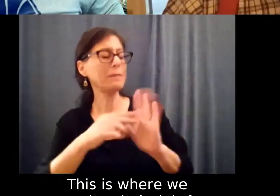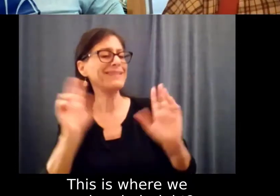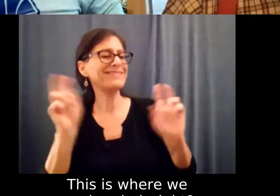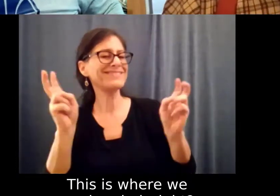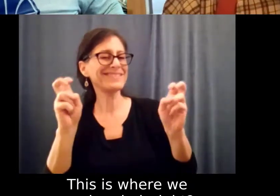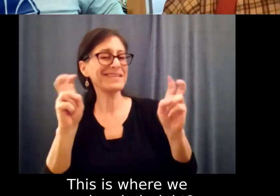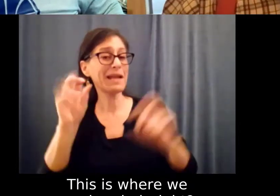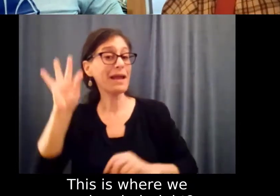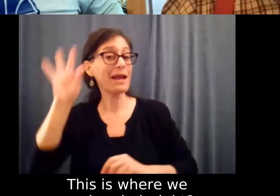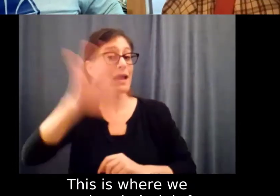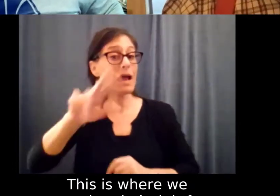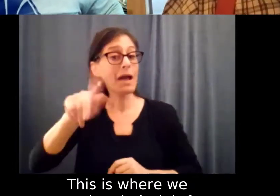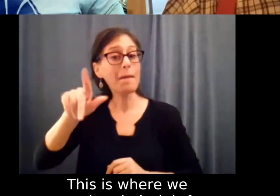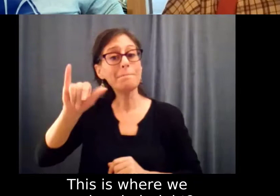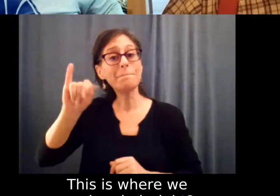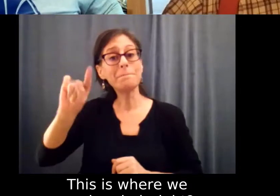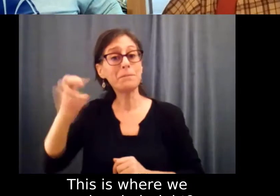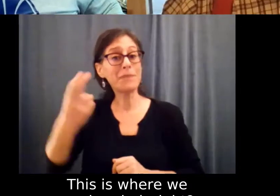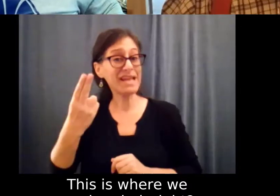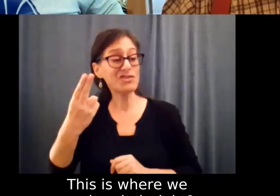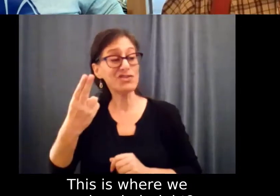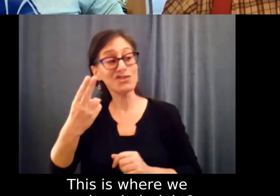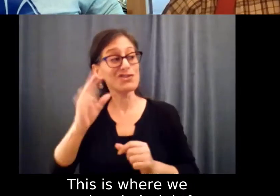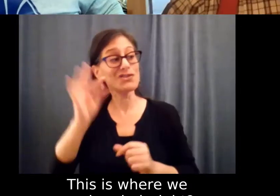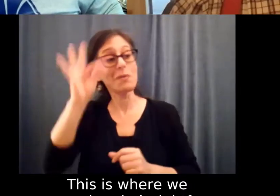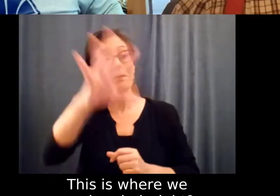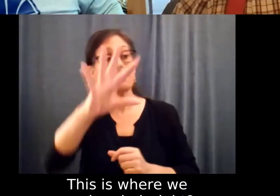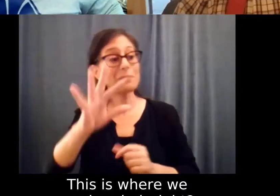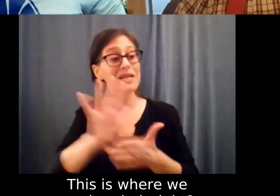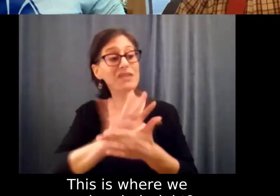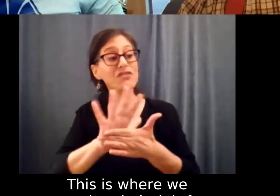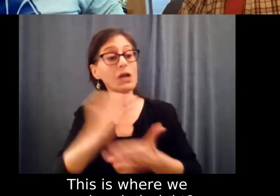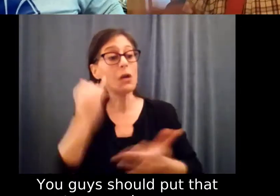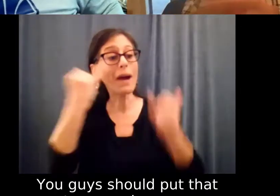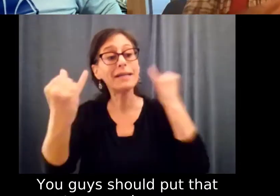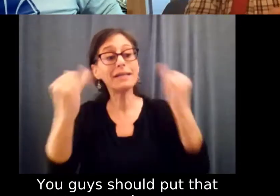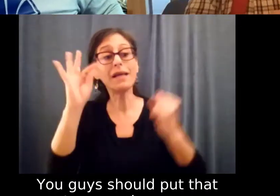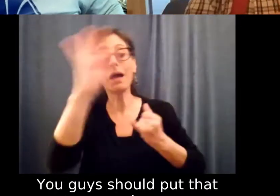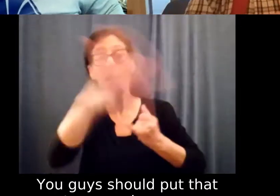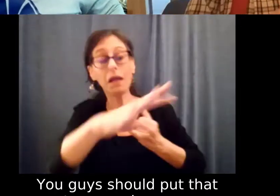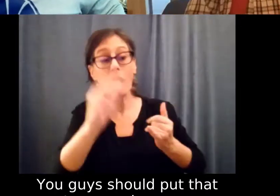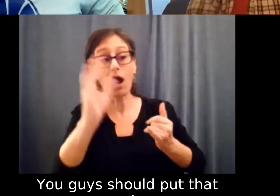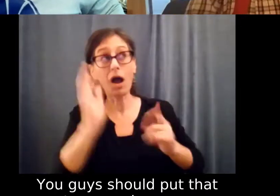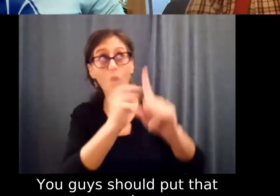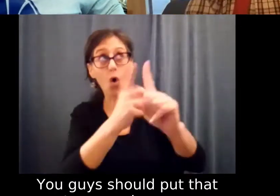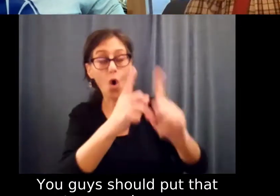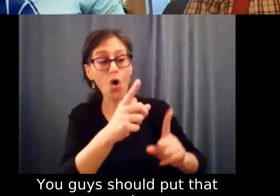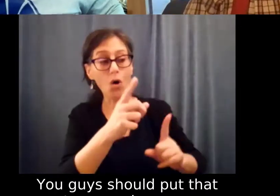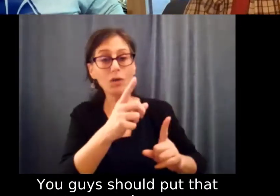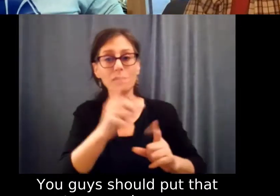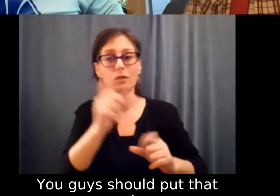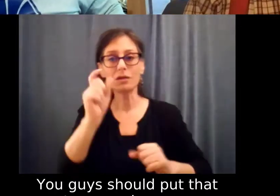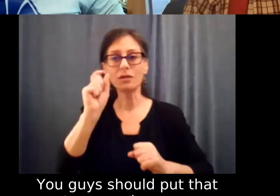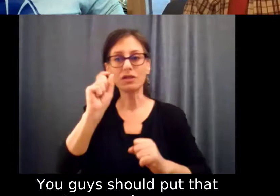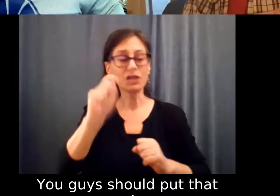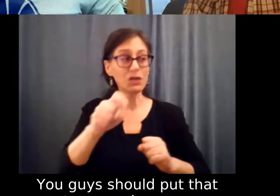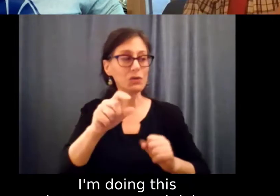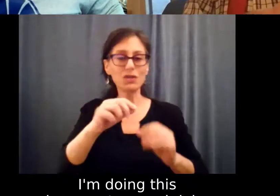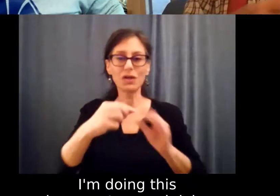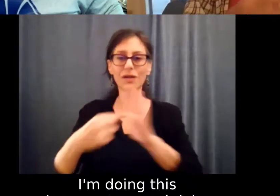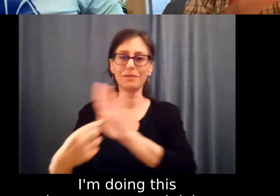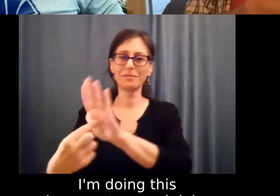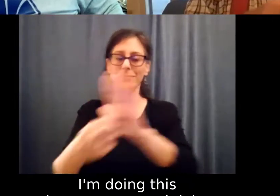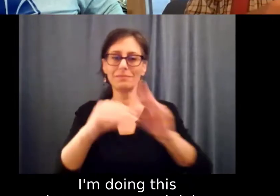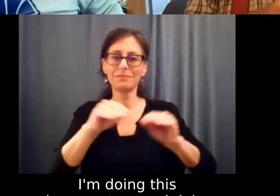right? This is just like, this is what we're putting together. This is where we're headed, right? You guys should put that out so people can see,